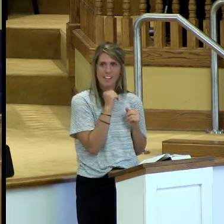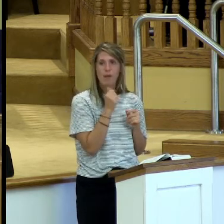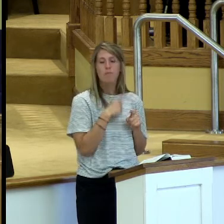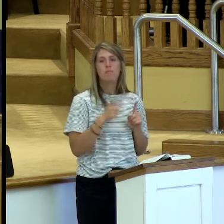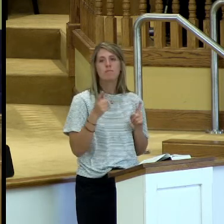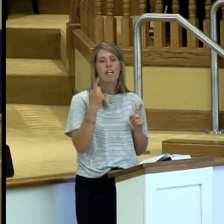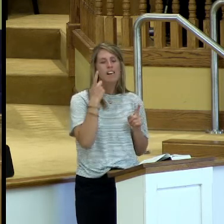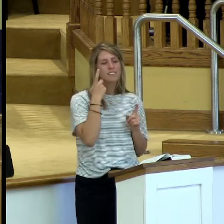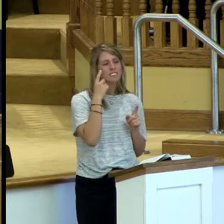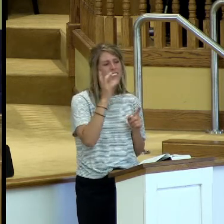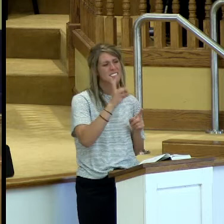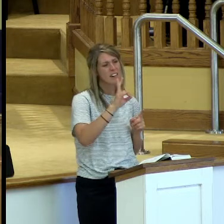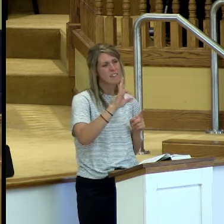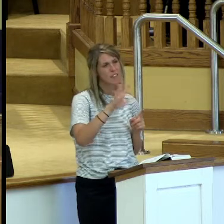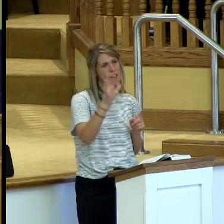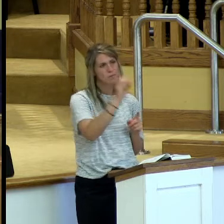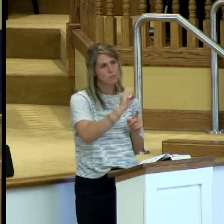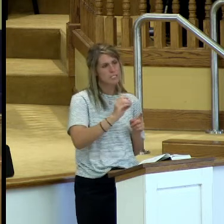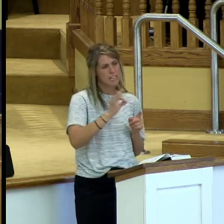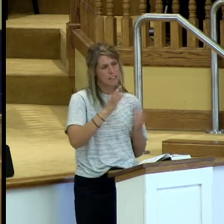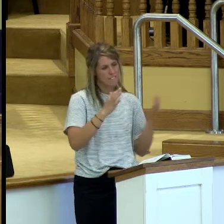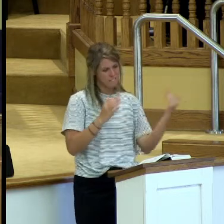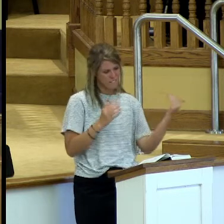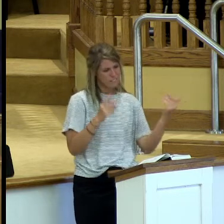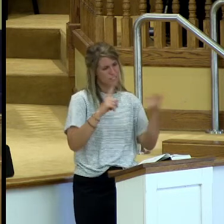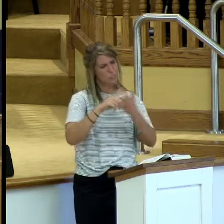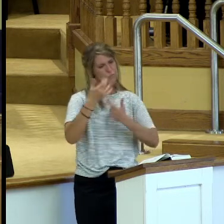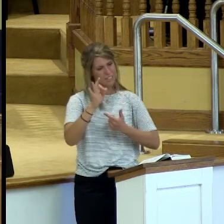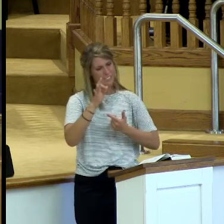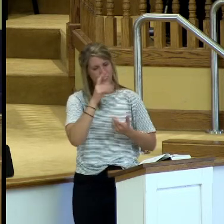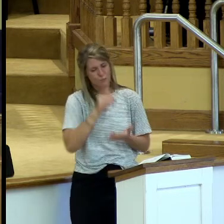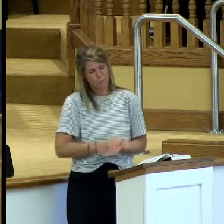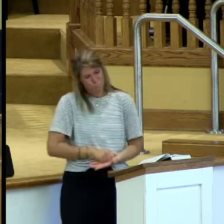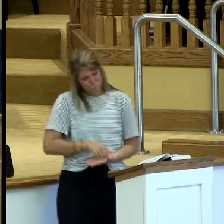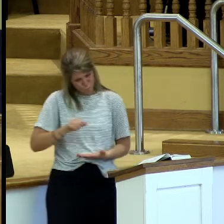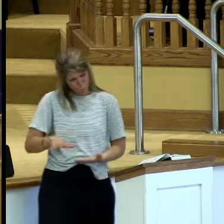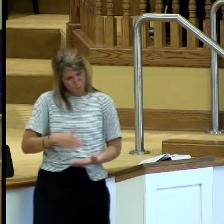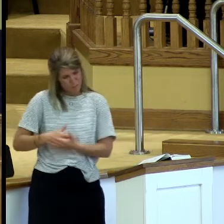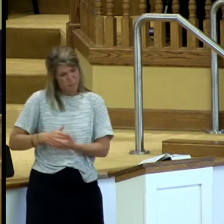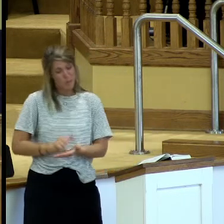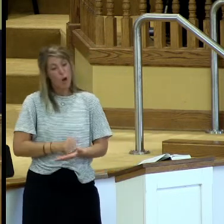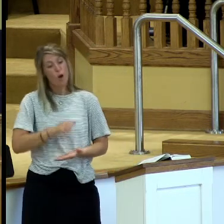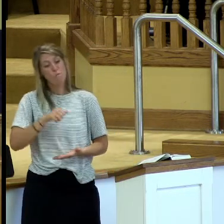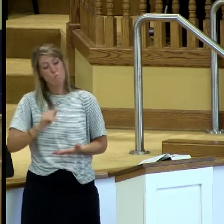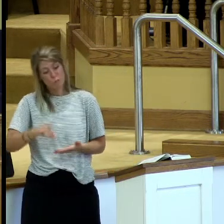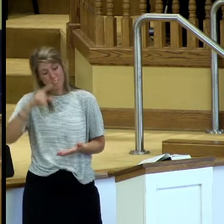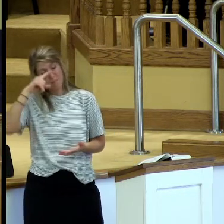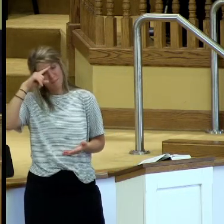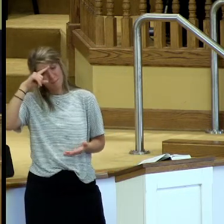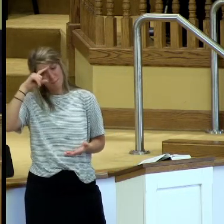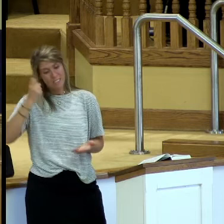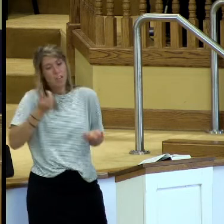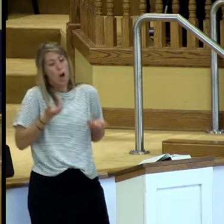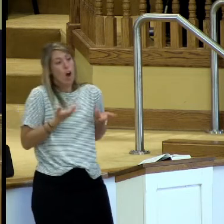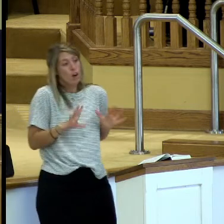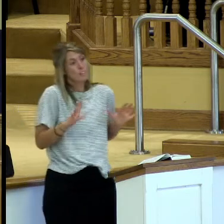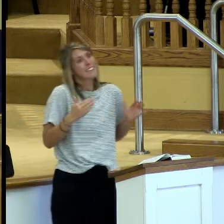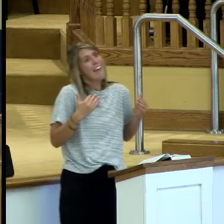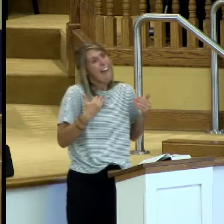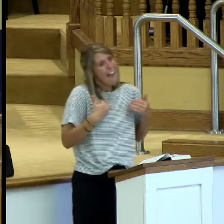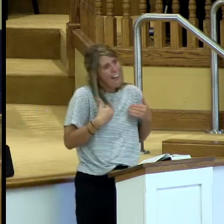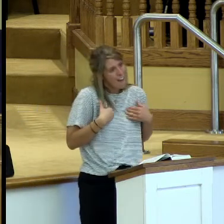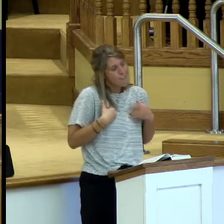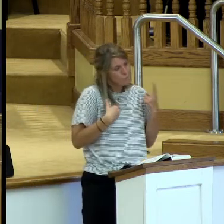Nope. I think it was like 75% of the 15 to 19-year-olds that abort their babies abort them because they already have a child.